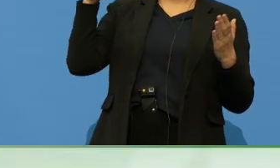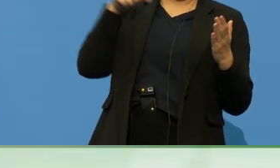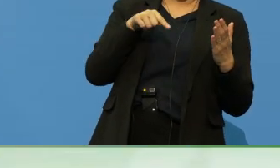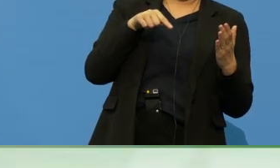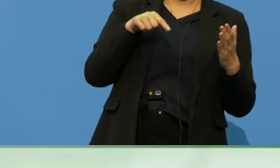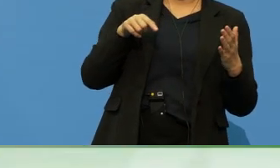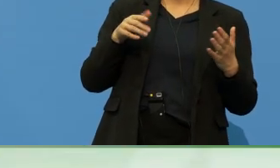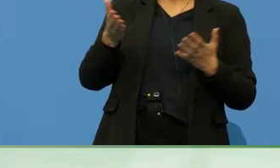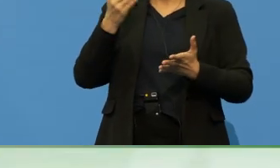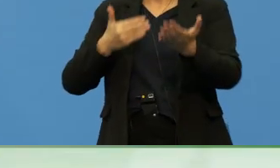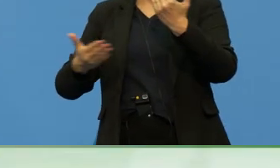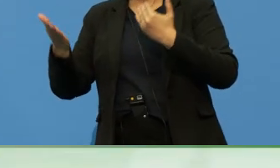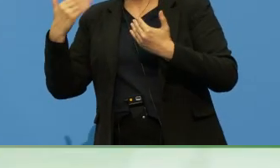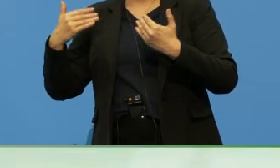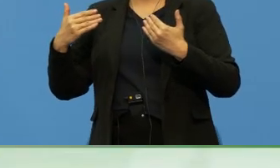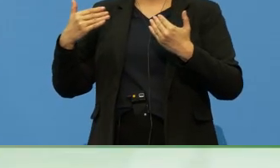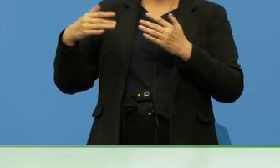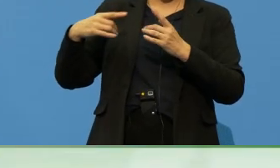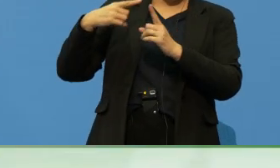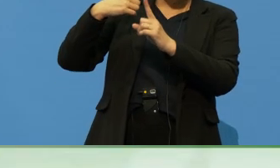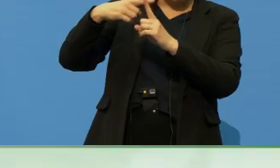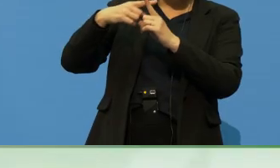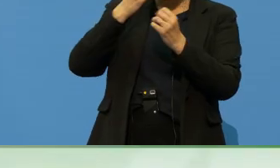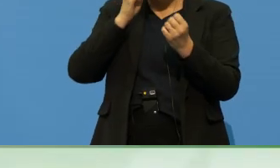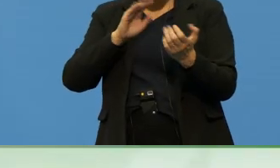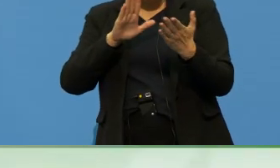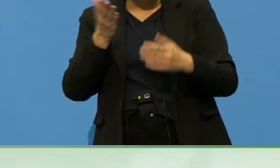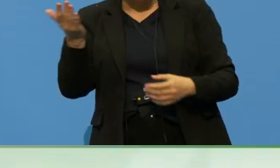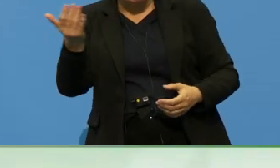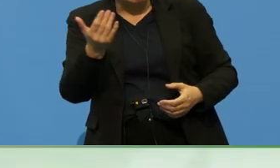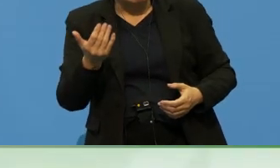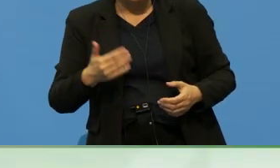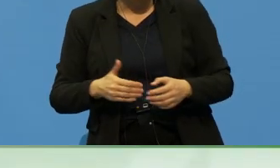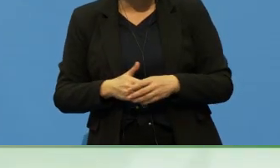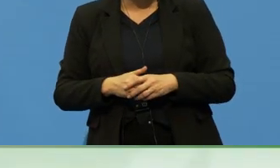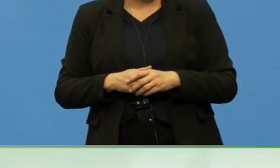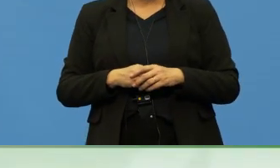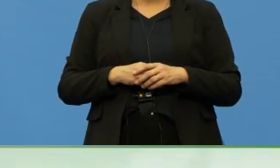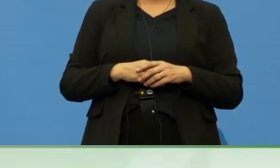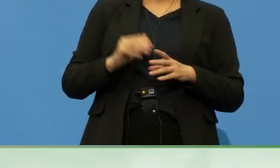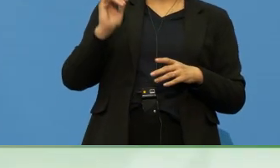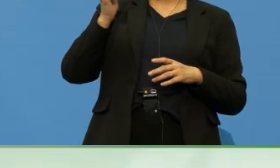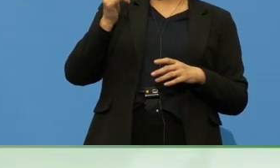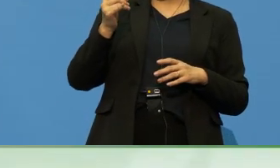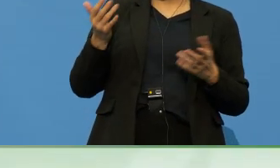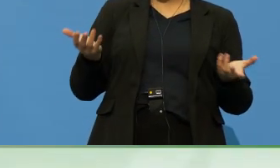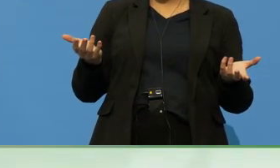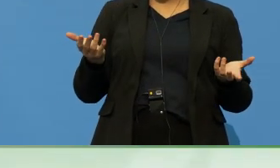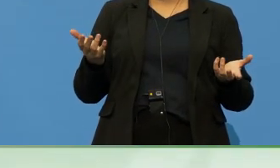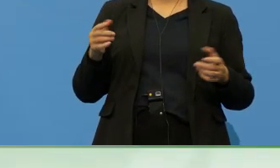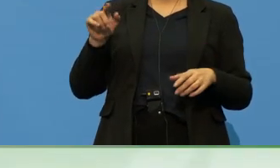it actually more of a positive? Yes, and we are helped by the European Union because, you know, there is a new